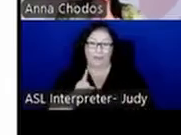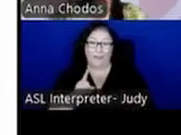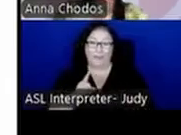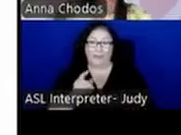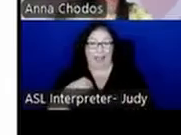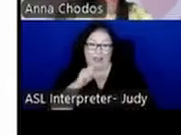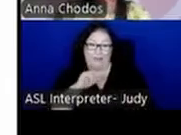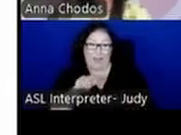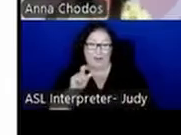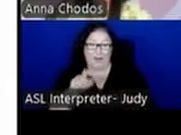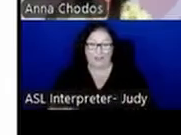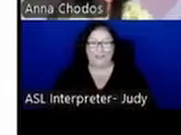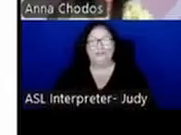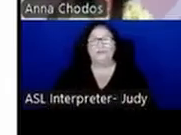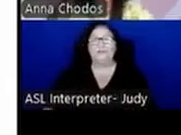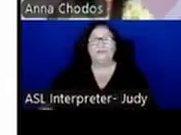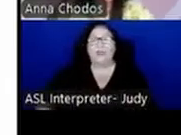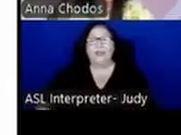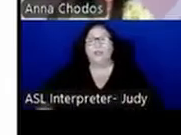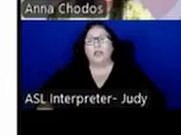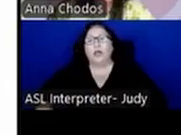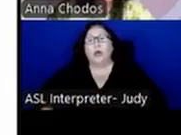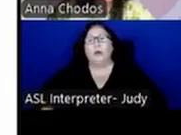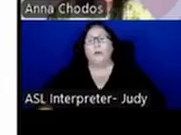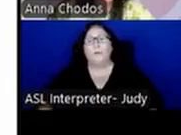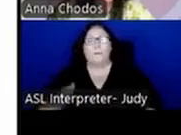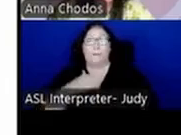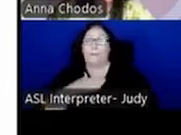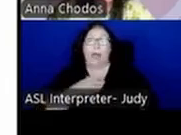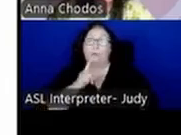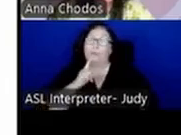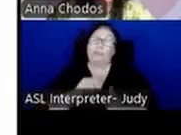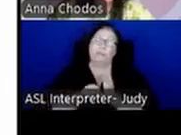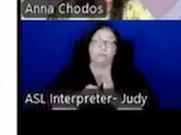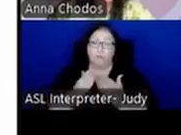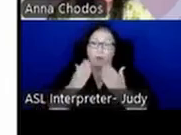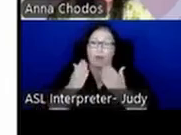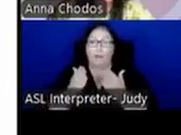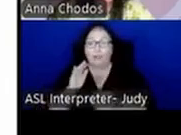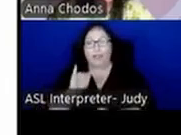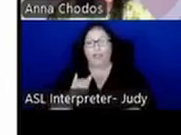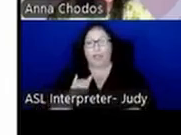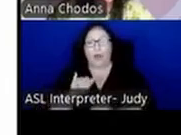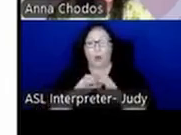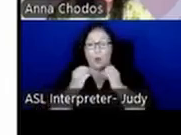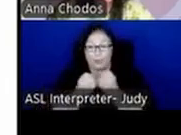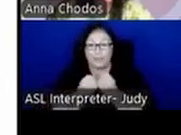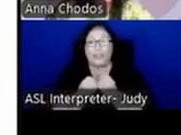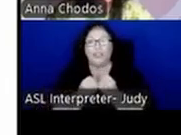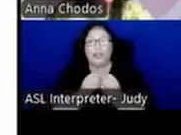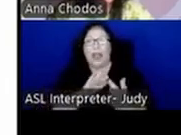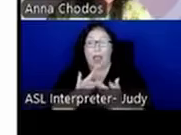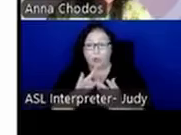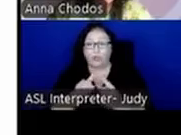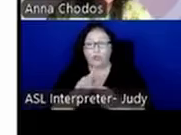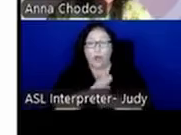overarching recommendation would be that organizations outreach to their local healthcare providers. Make sure they're